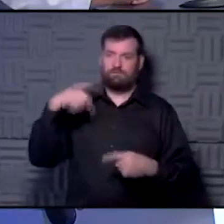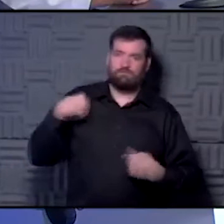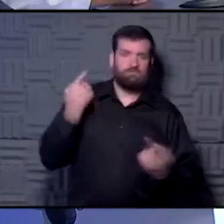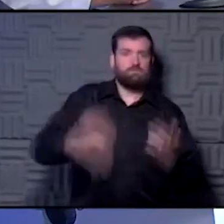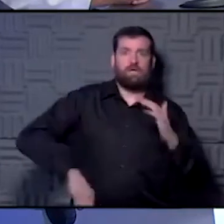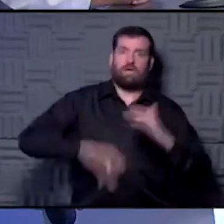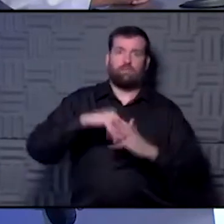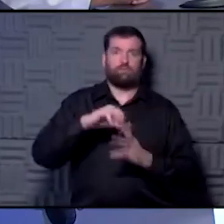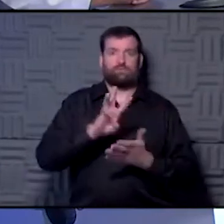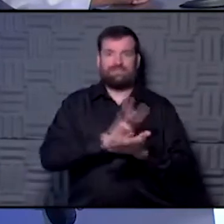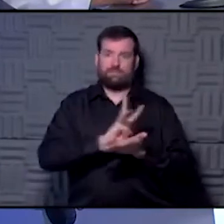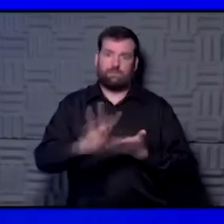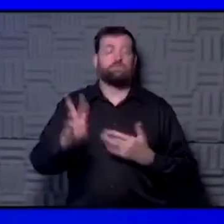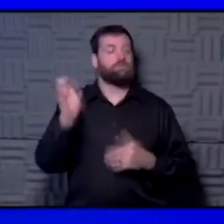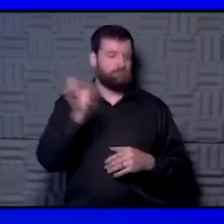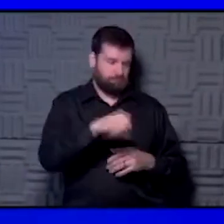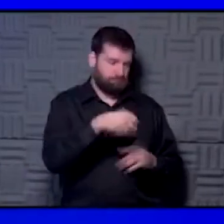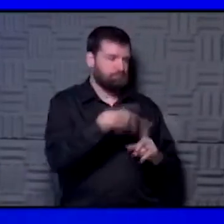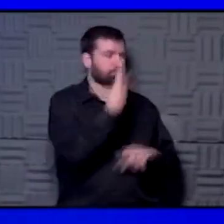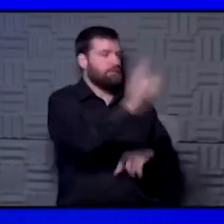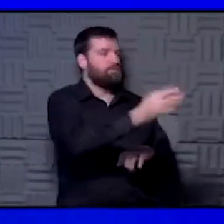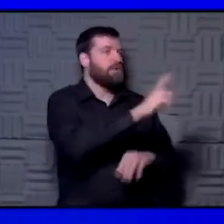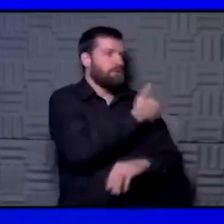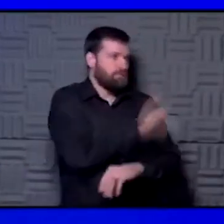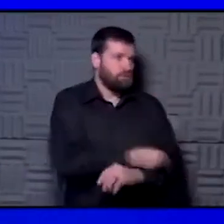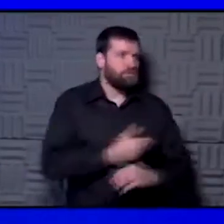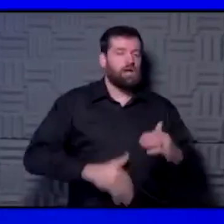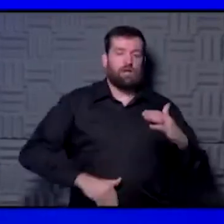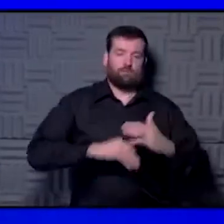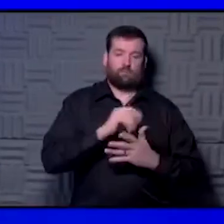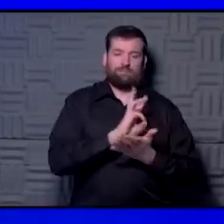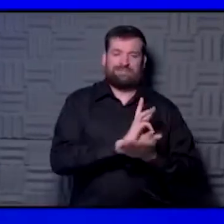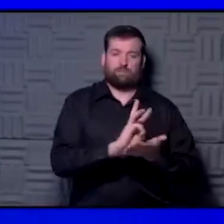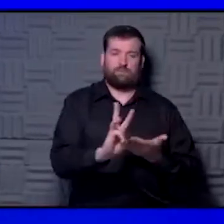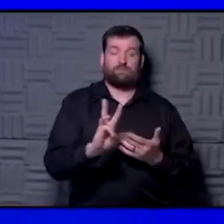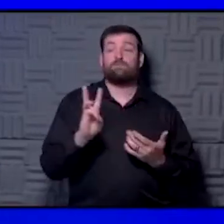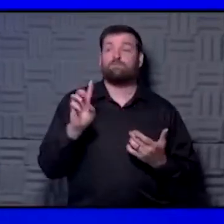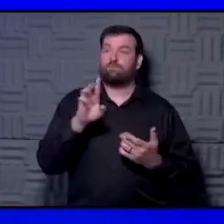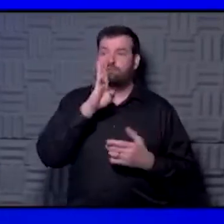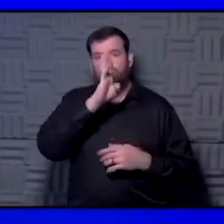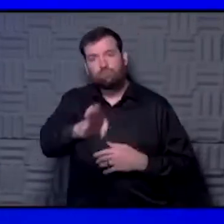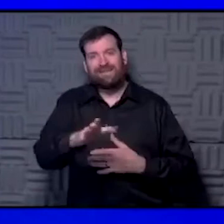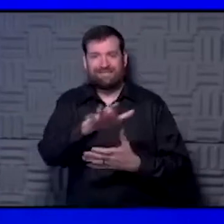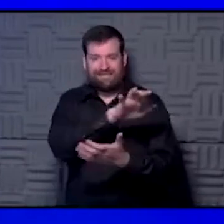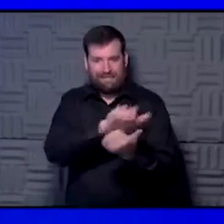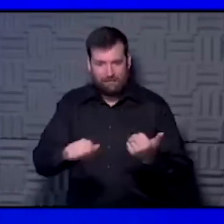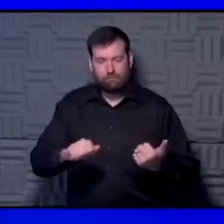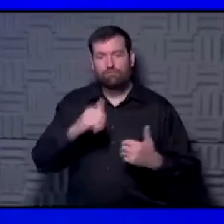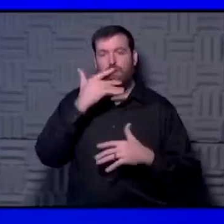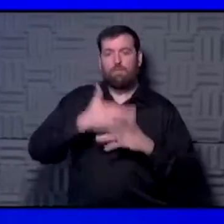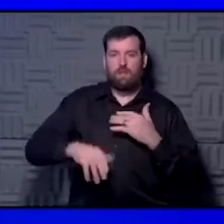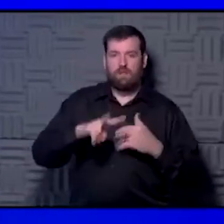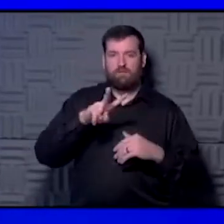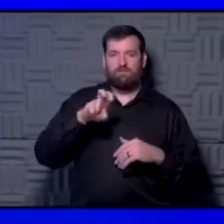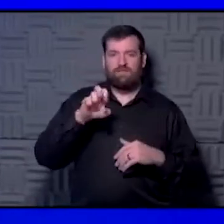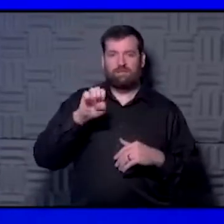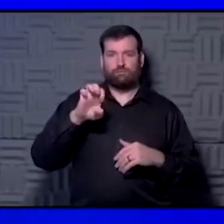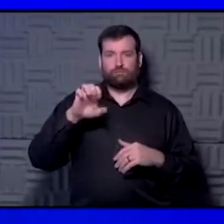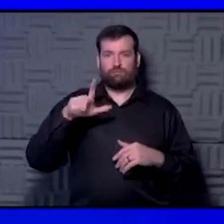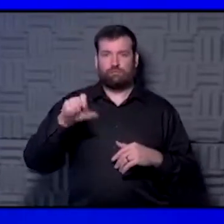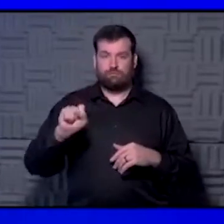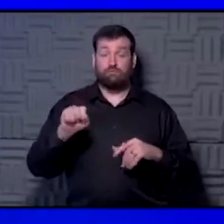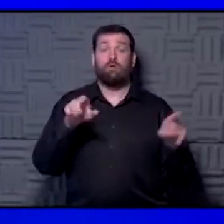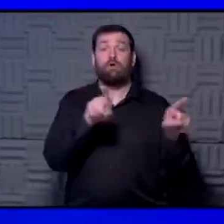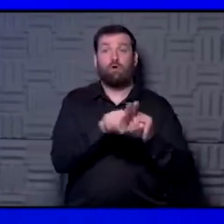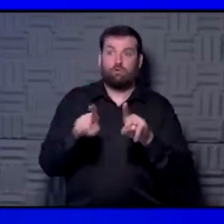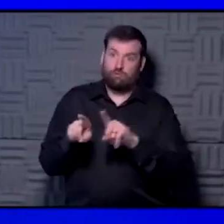hospital on anticoagulation. We believe that there is direct damage to the blood vessels by the virus. There's also the